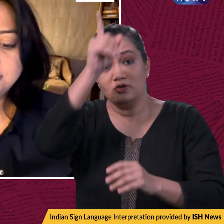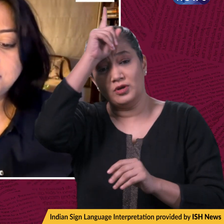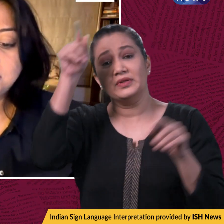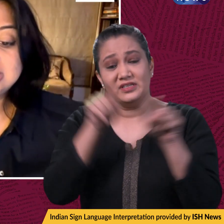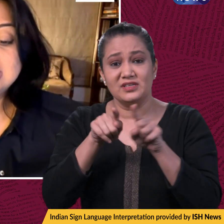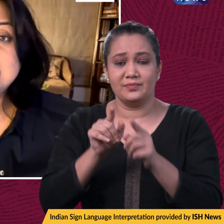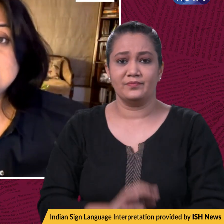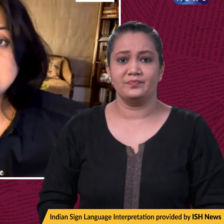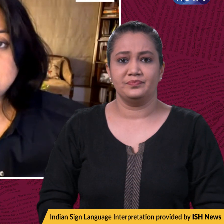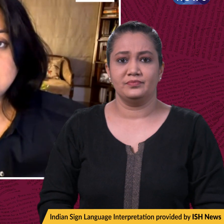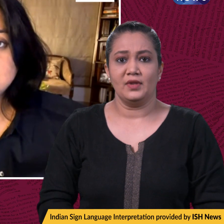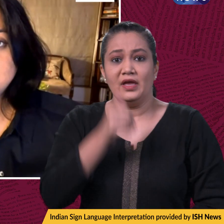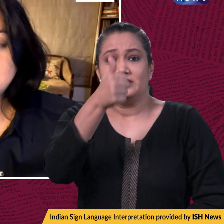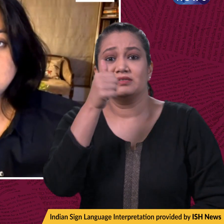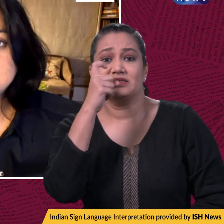The country reported